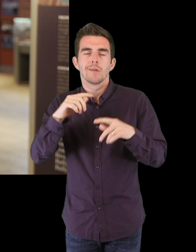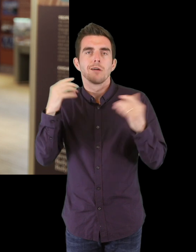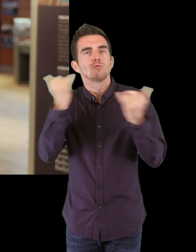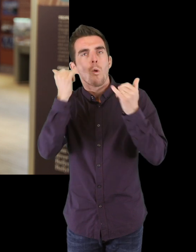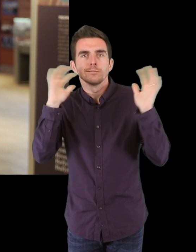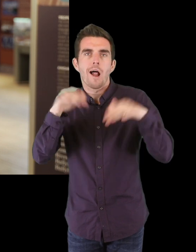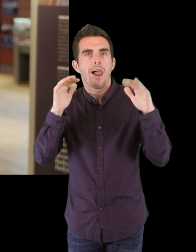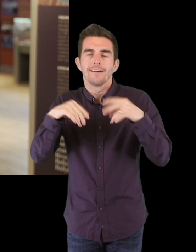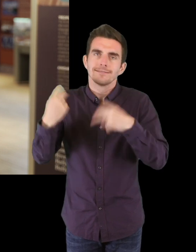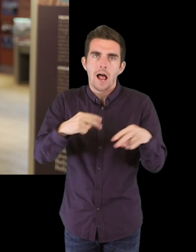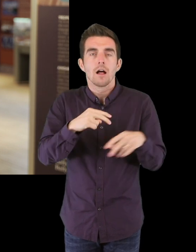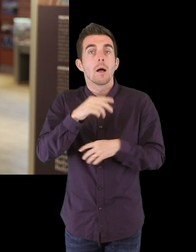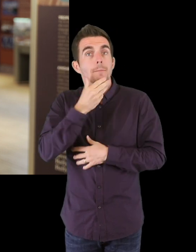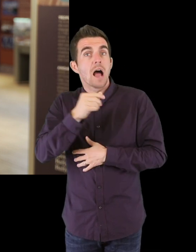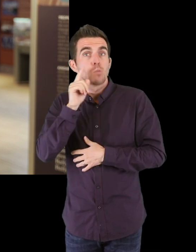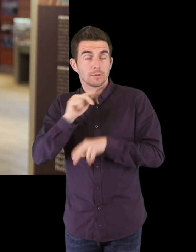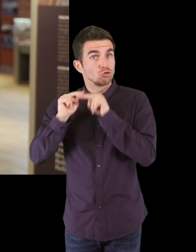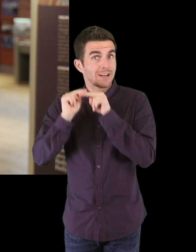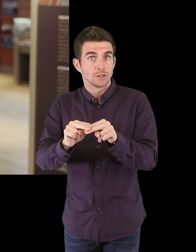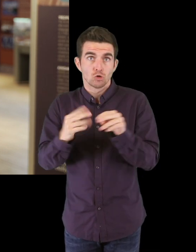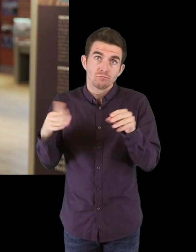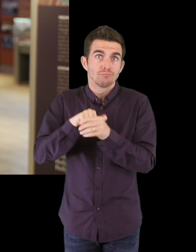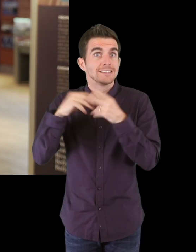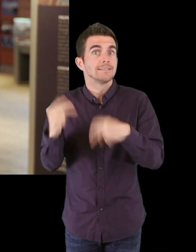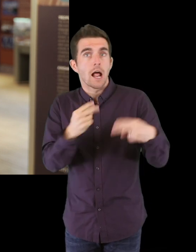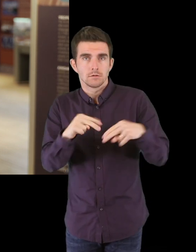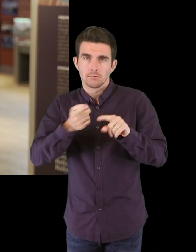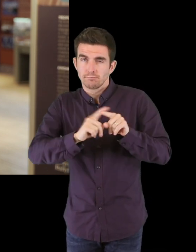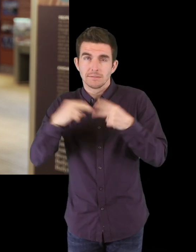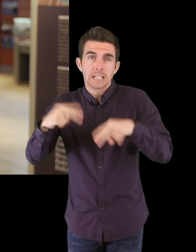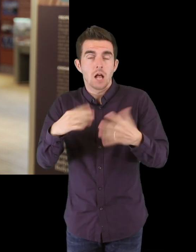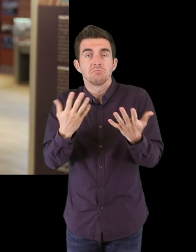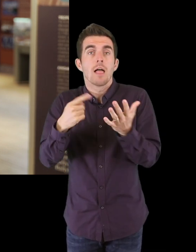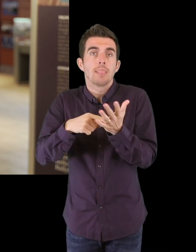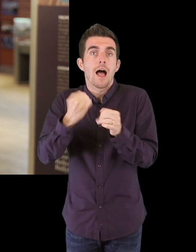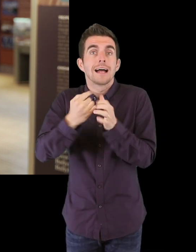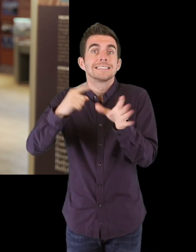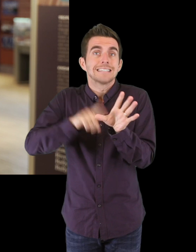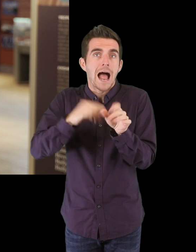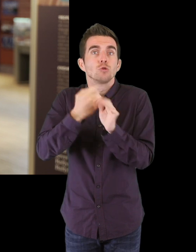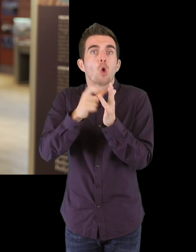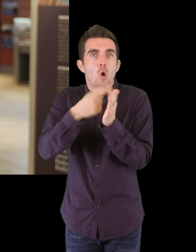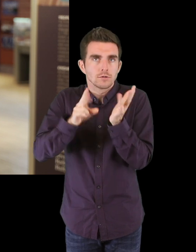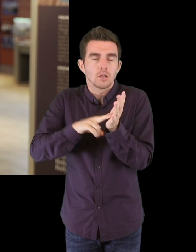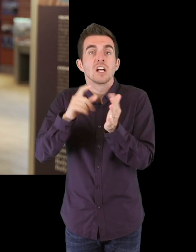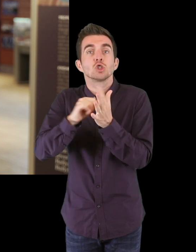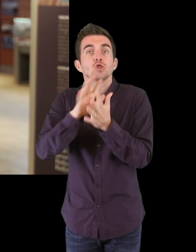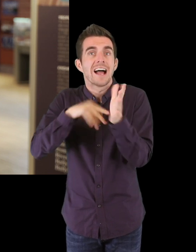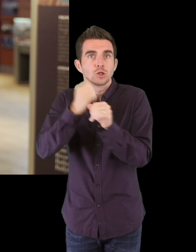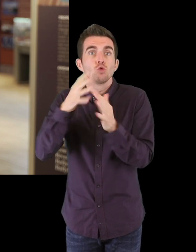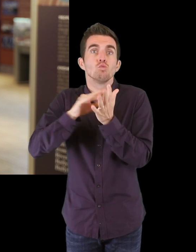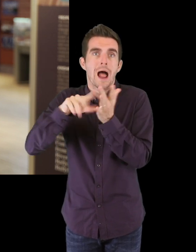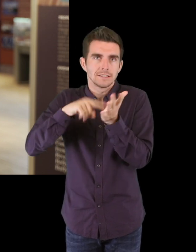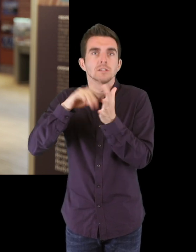and women traditionally dancing as partners in sets to various dances such as the Gay Gordons, the Dashing White Sergeant